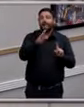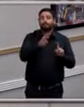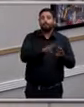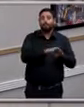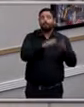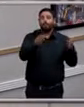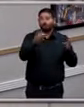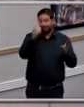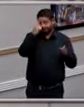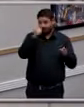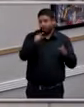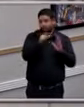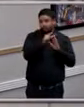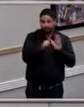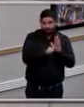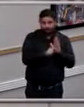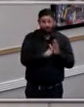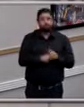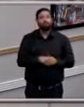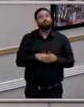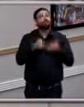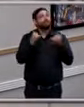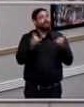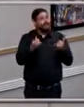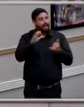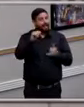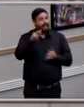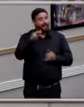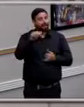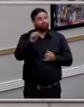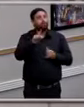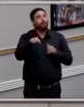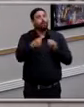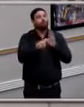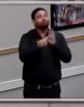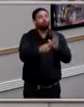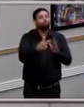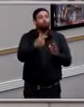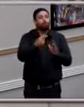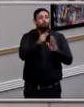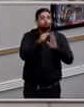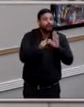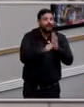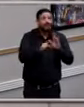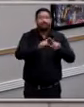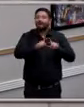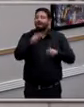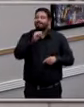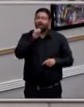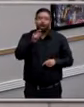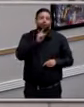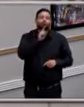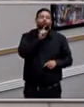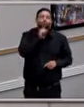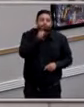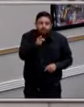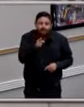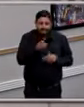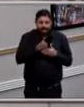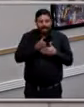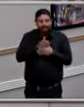that you're aware that Canvas only reflects grades, but not a true grade progress or grade